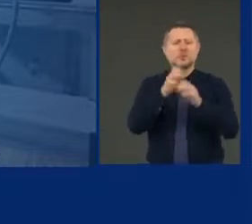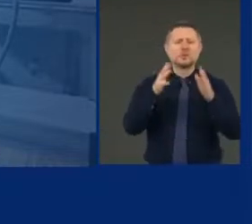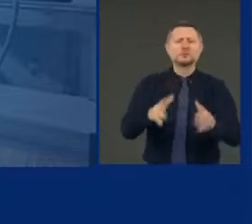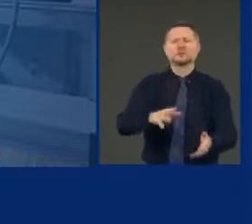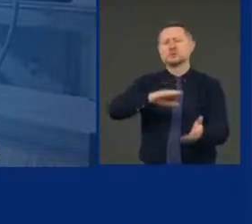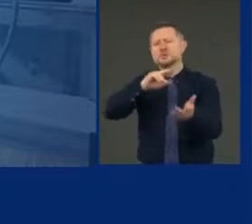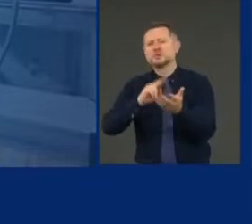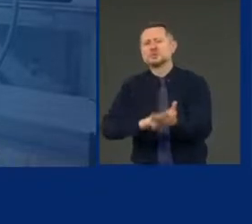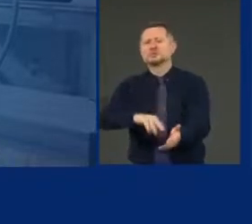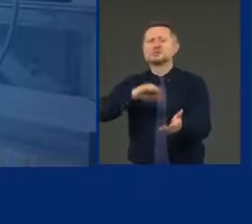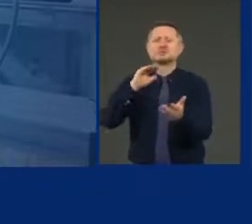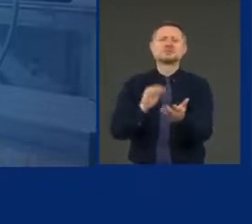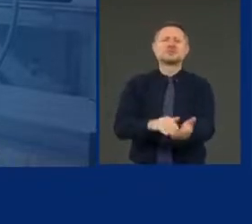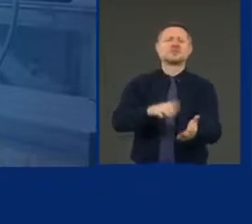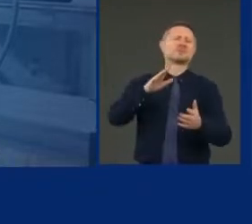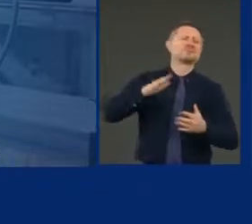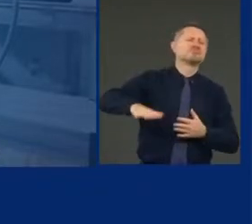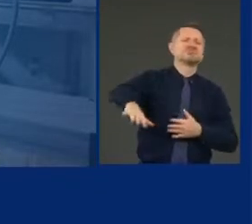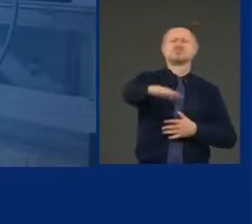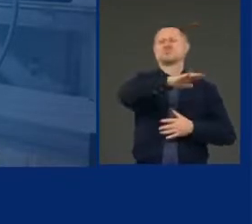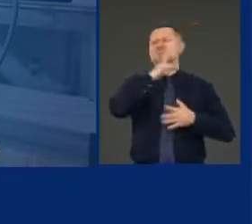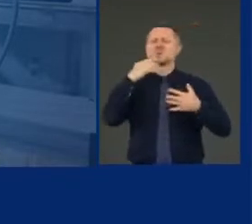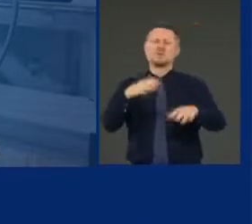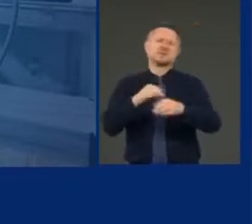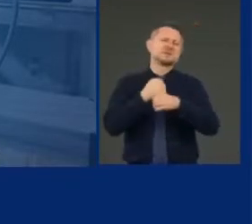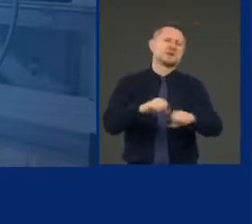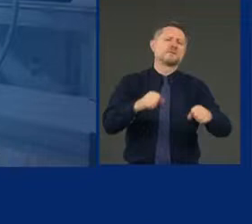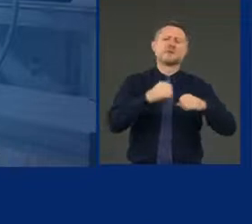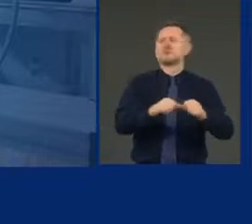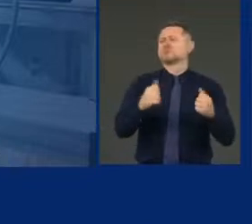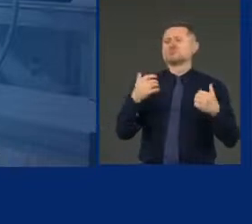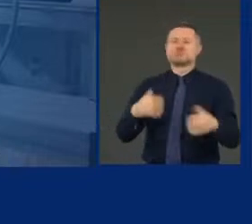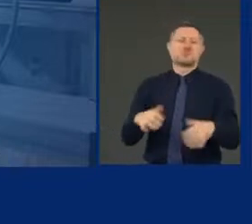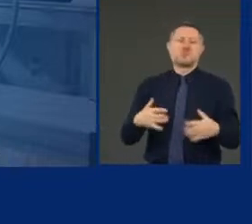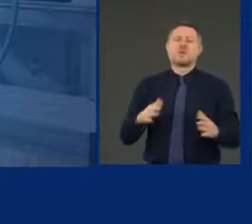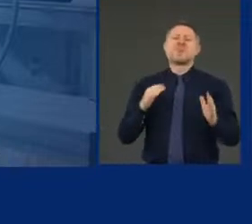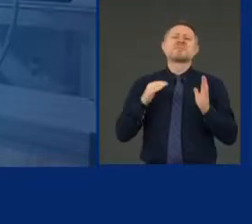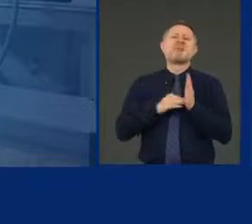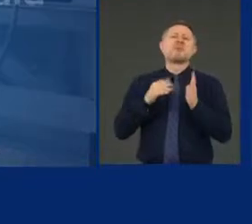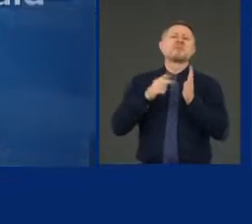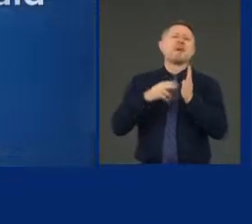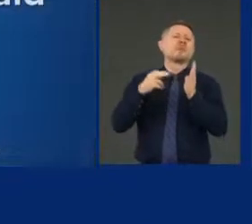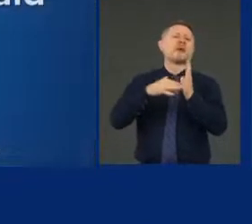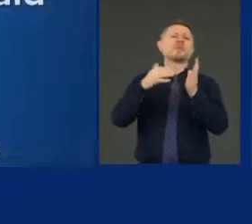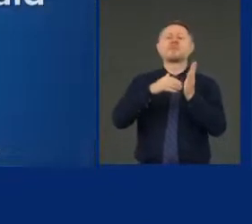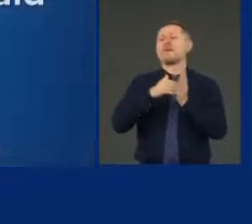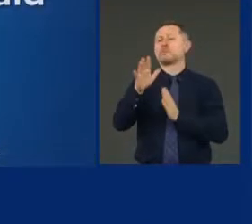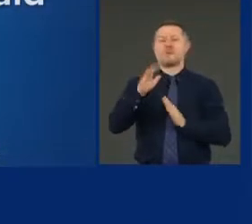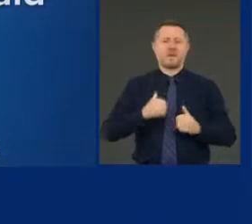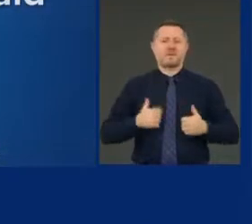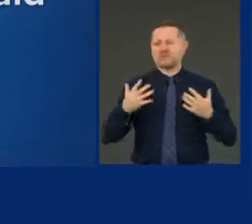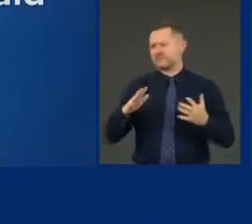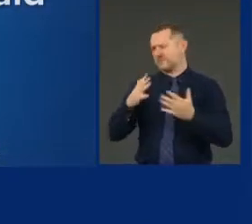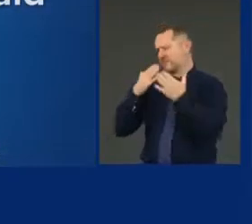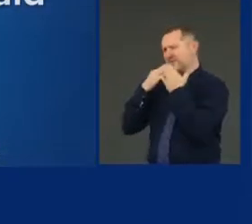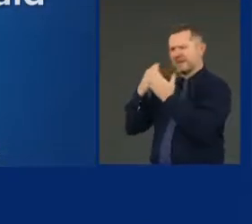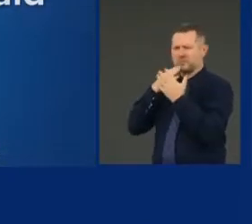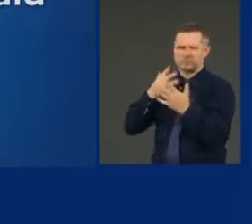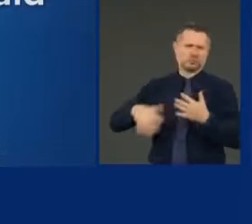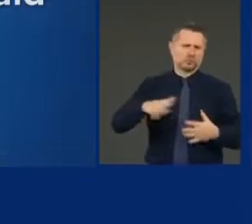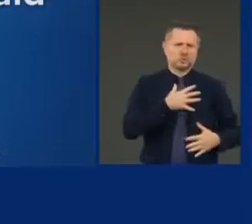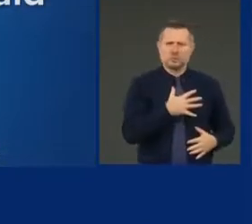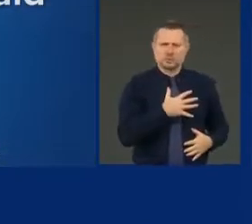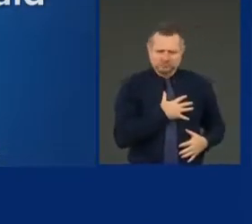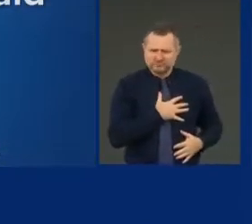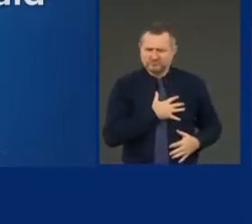just, they've saved literally thousands of lives all through this. And I want to thank them all from the bottom of my heart. I